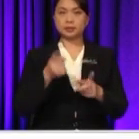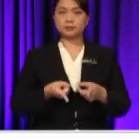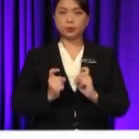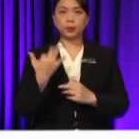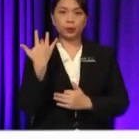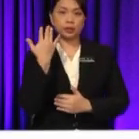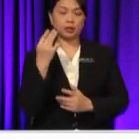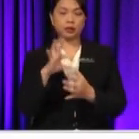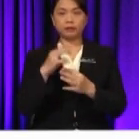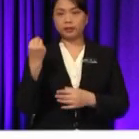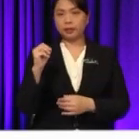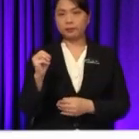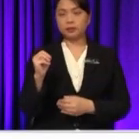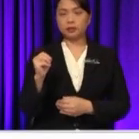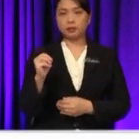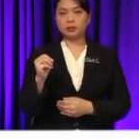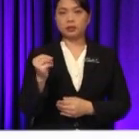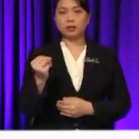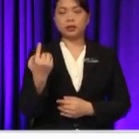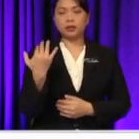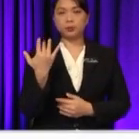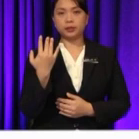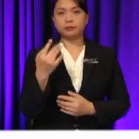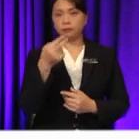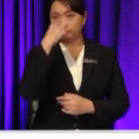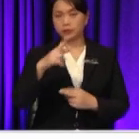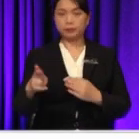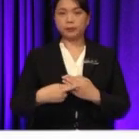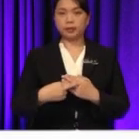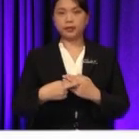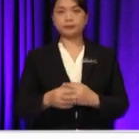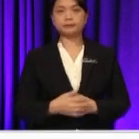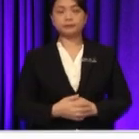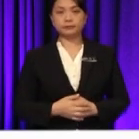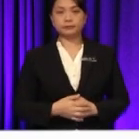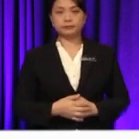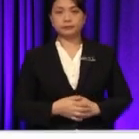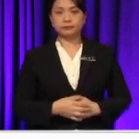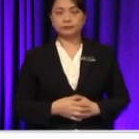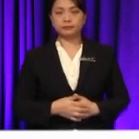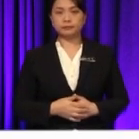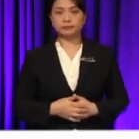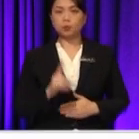for them to think of and write their reply. This is not a proper lively conversation for me. So